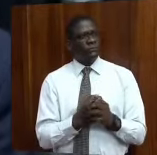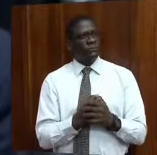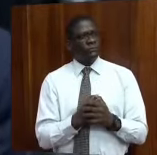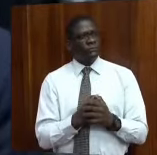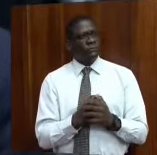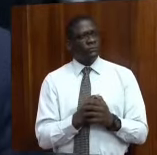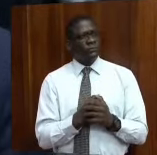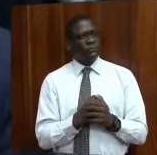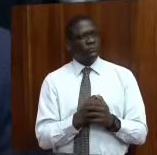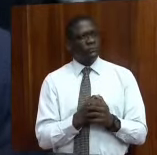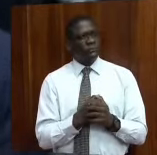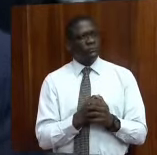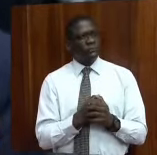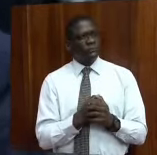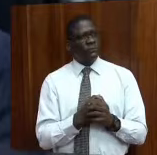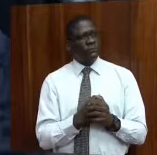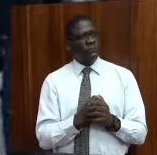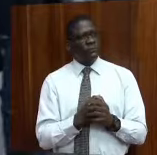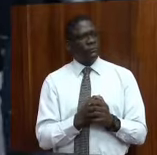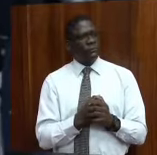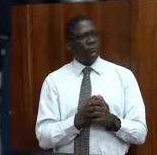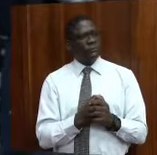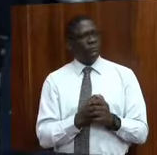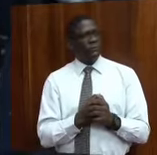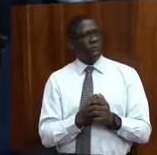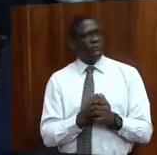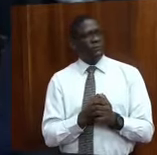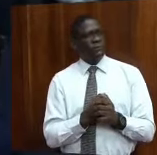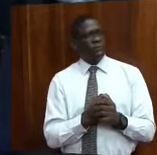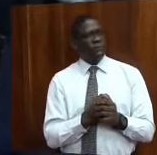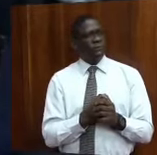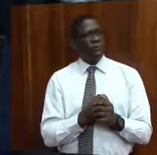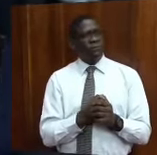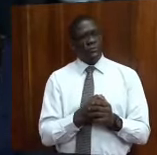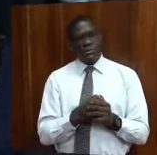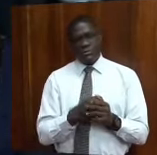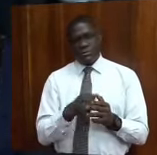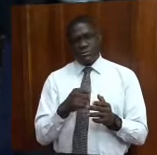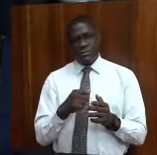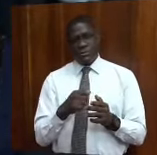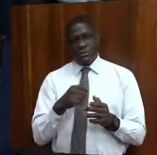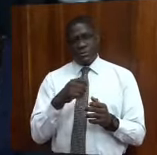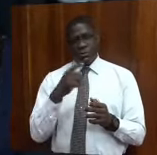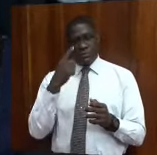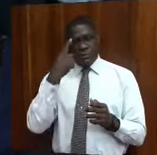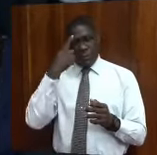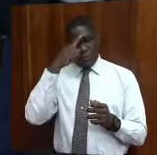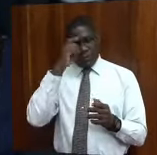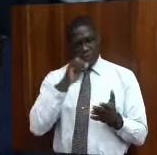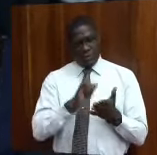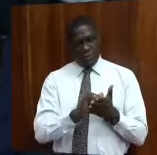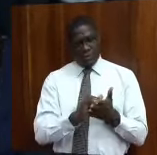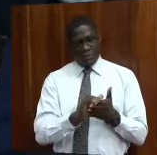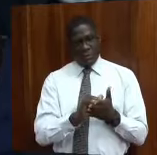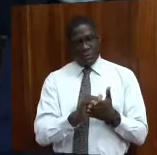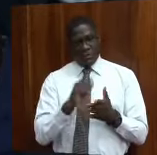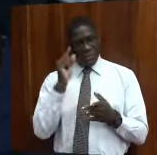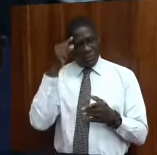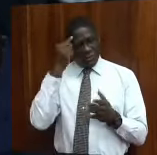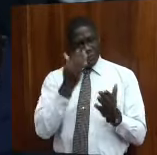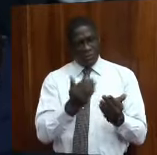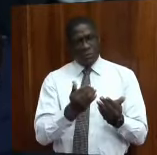assets to secure loan financing. Bankruptcy and Insolvency Bill. Mr. Speaker, the Bankruptcy and